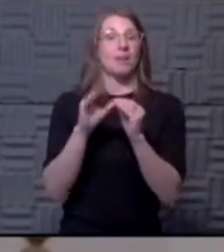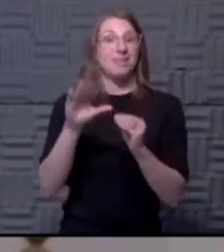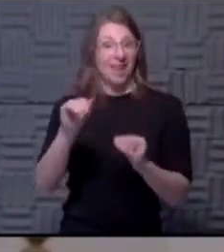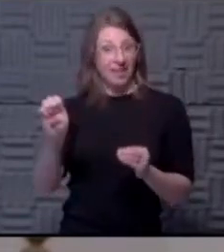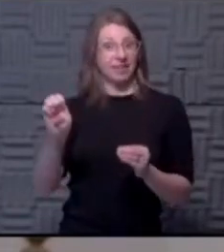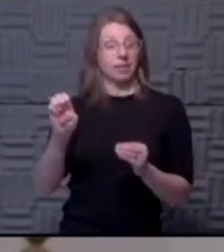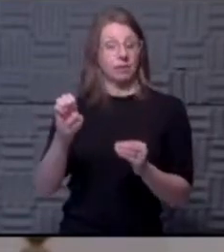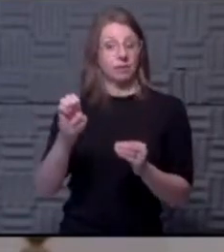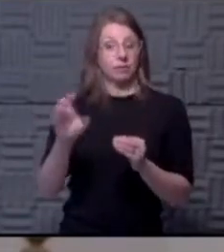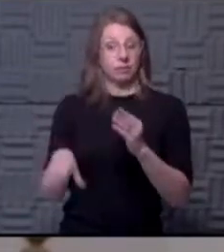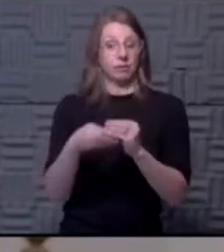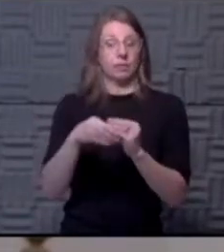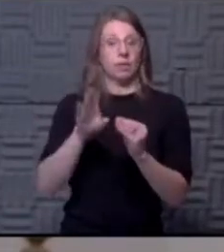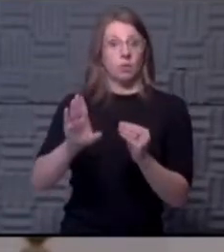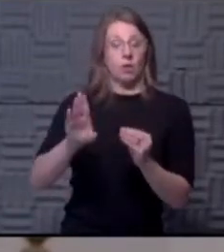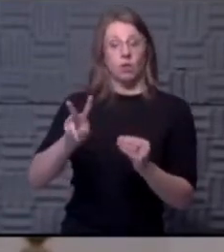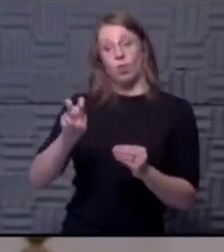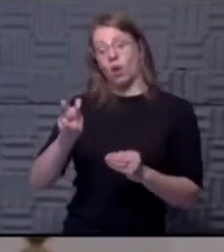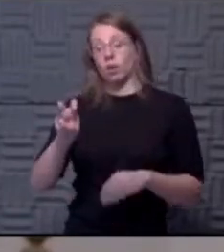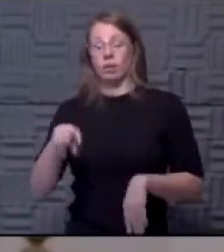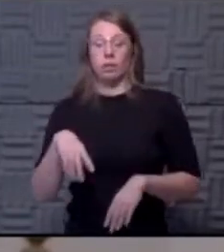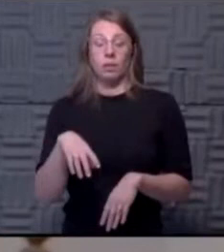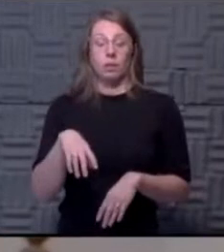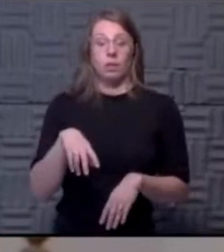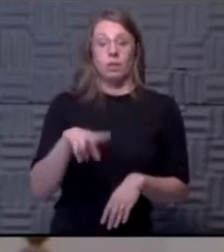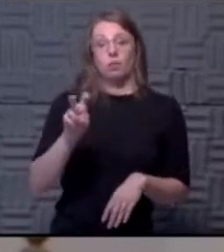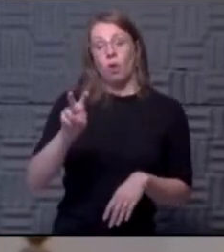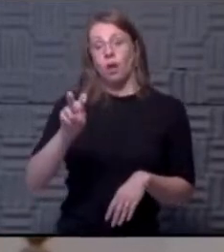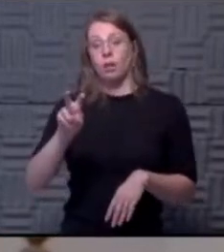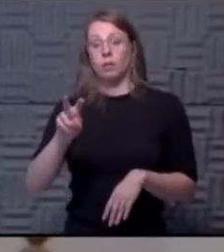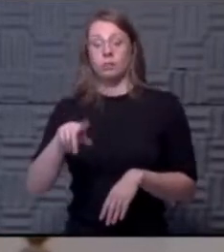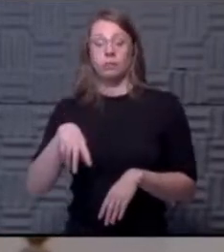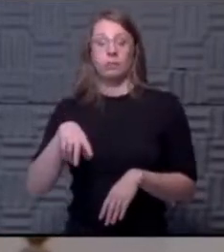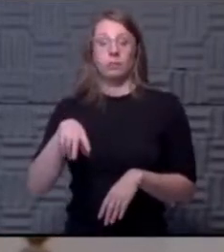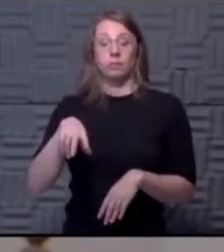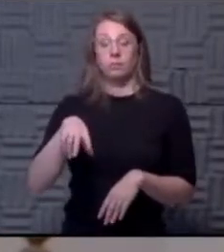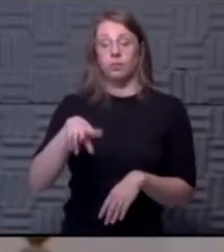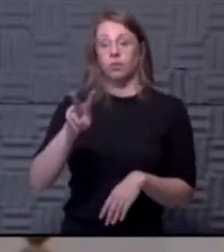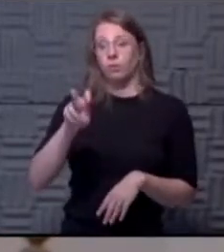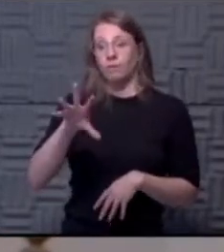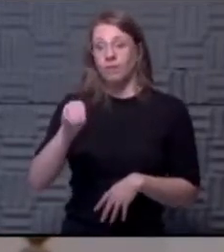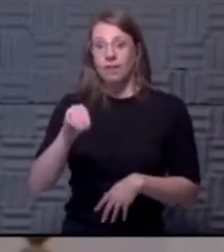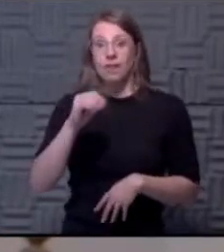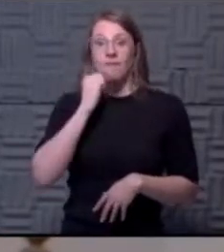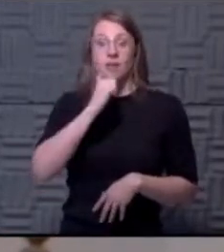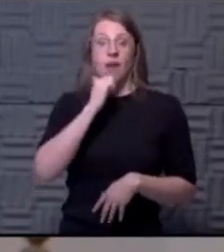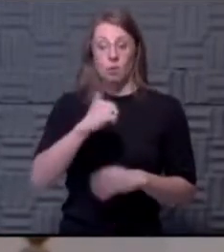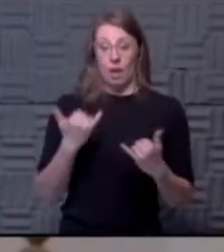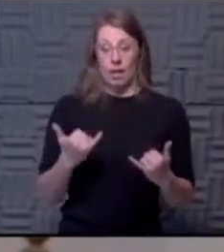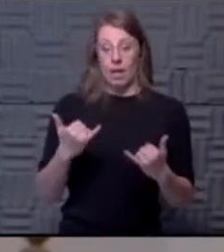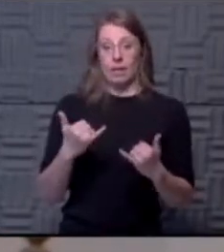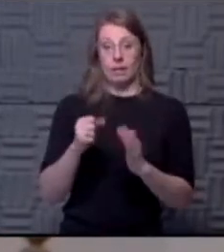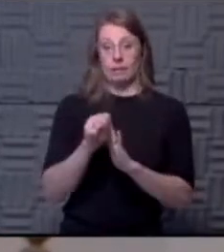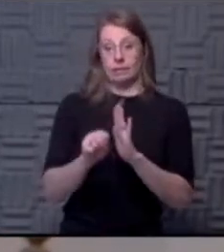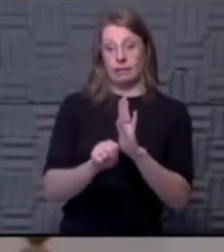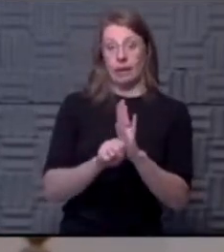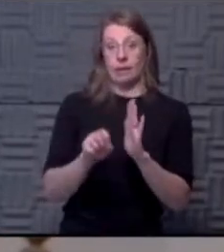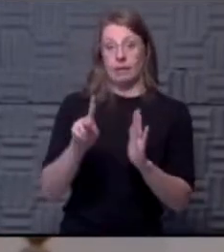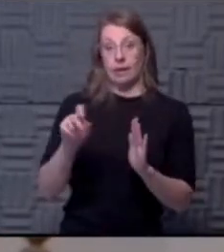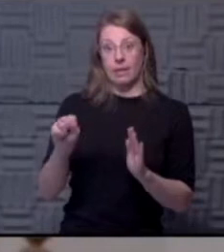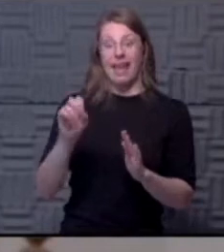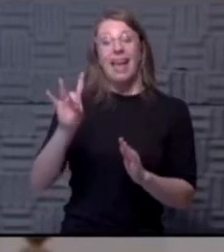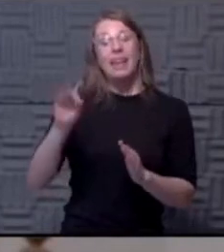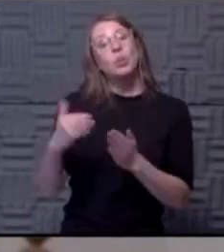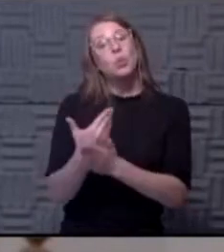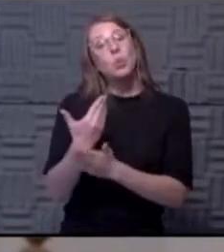earlier numbers, David, 200, you know, you're talking about a couple hundred cases a day. We're right at that right now in the state of Kansas. We had 8 new